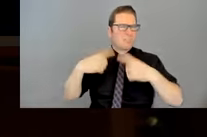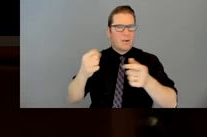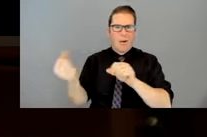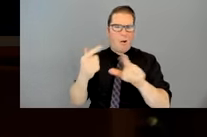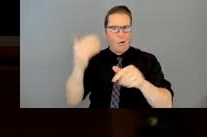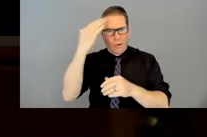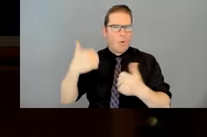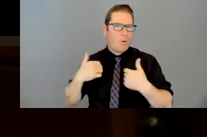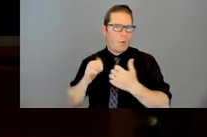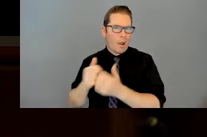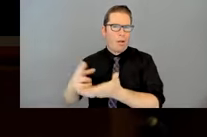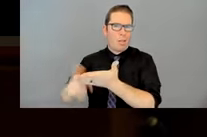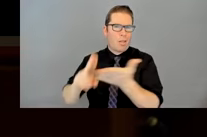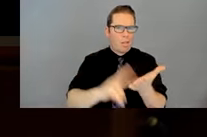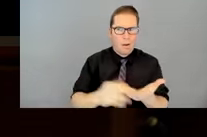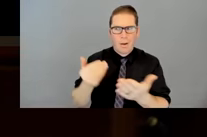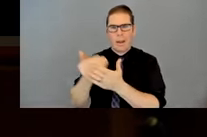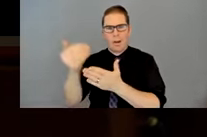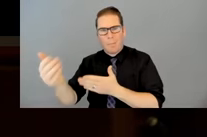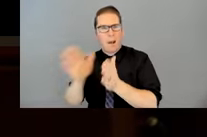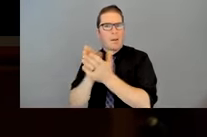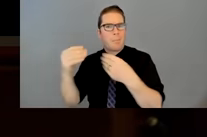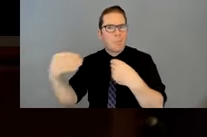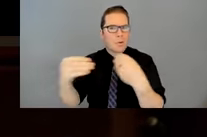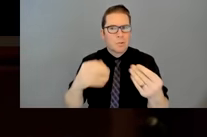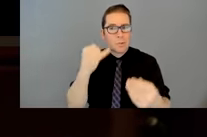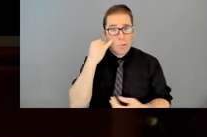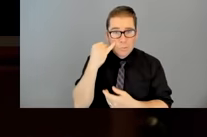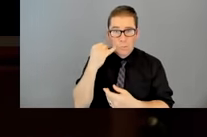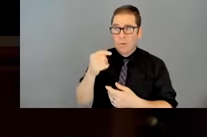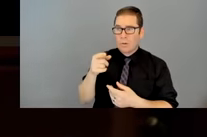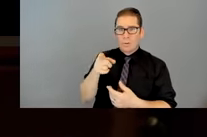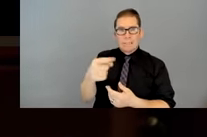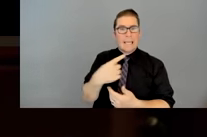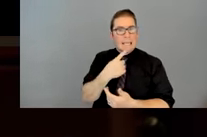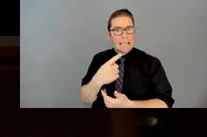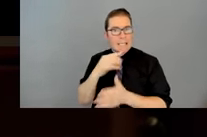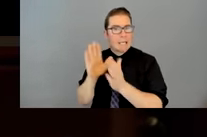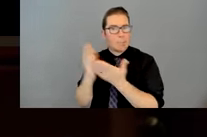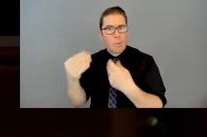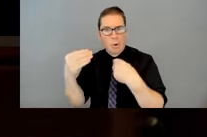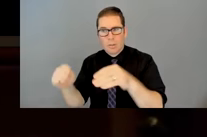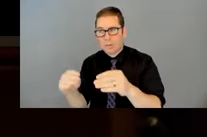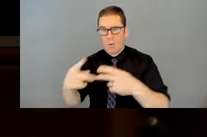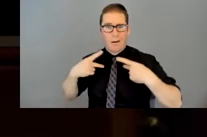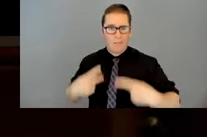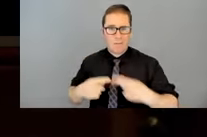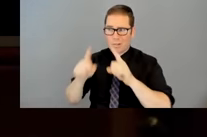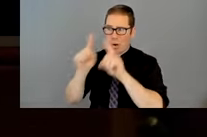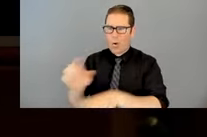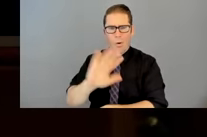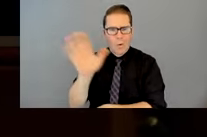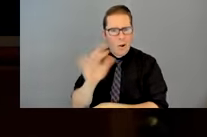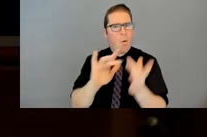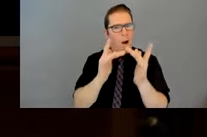to buy the book through the bookstore. If it says it's at the bookstore, get on the website and look at the bookstore link. What's the problem? And you need to back up.